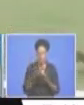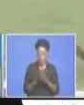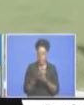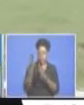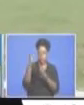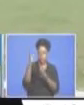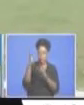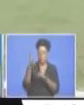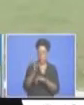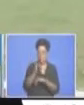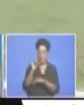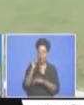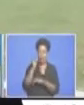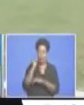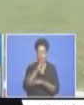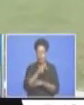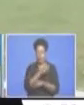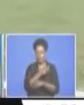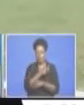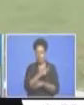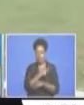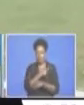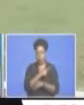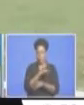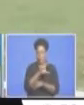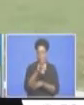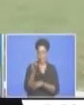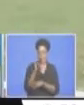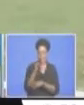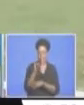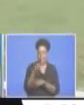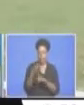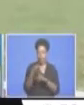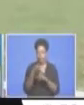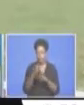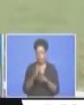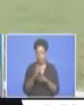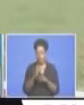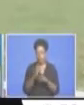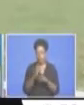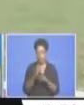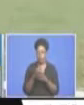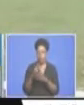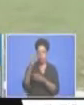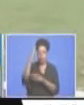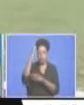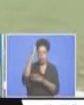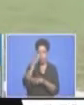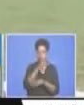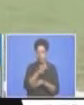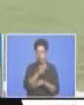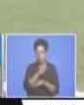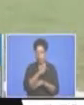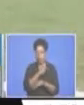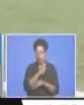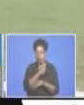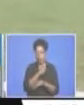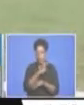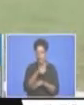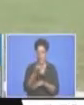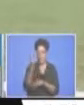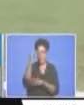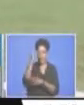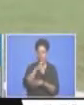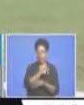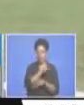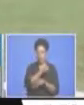returns from a Jada Knowles. I'm expecting a similar return from a Rico Moultrie. Obviously,